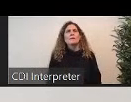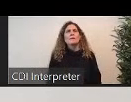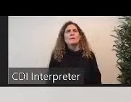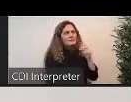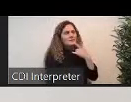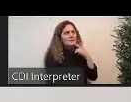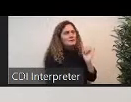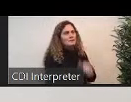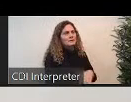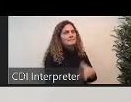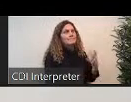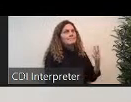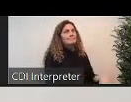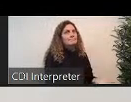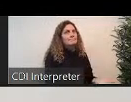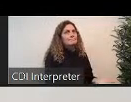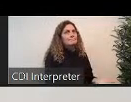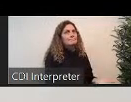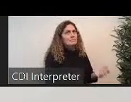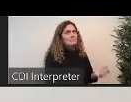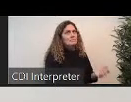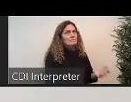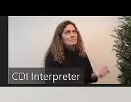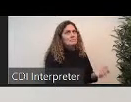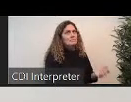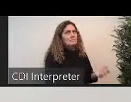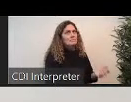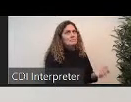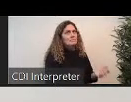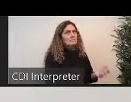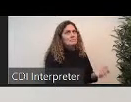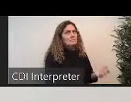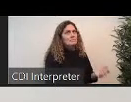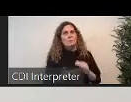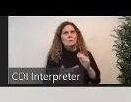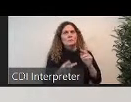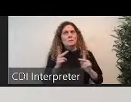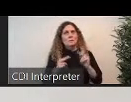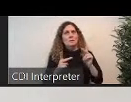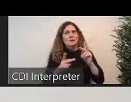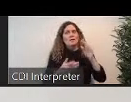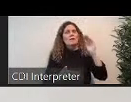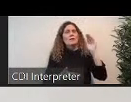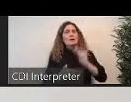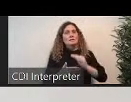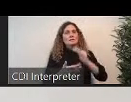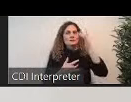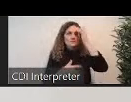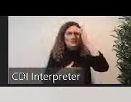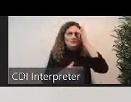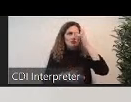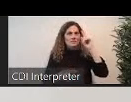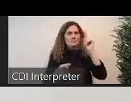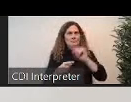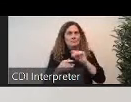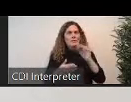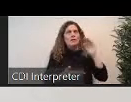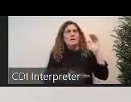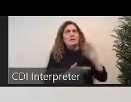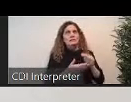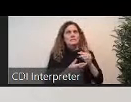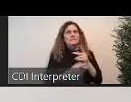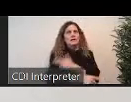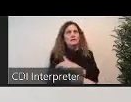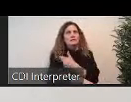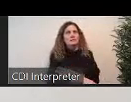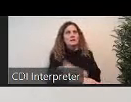in cases, this downtrend in hospitalizations, and now finally a downtrend in deaths. And it is certainly reassuring. We're all very happy to see